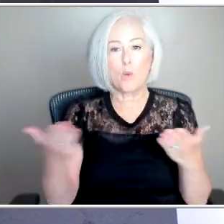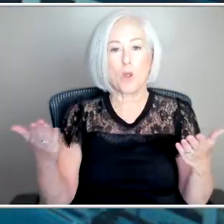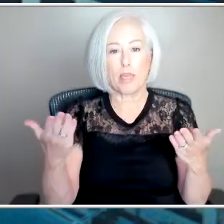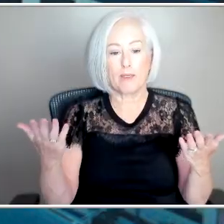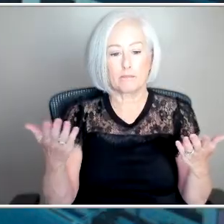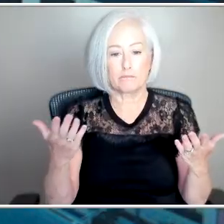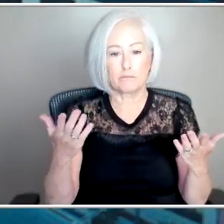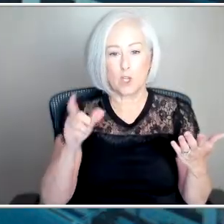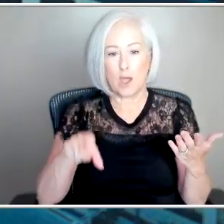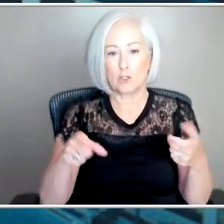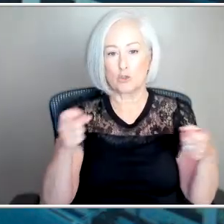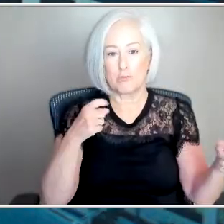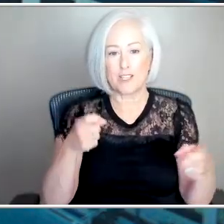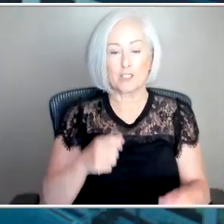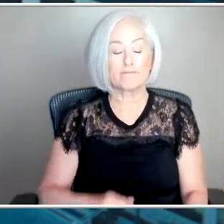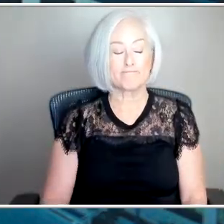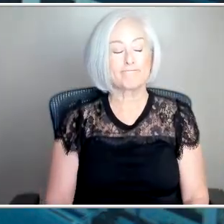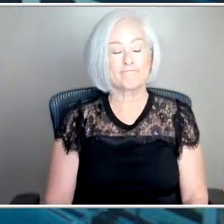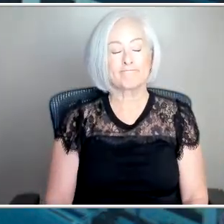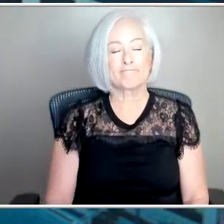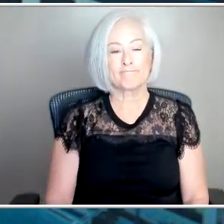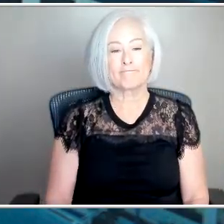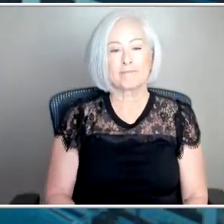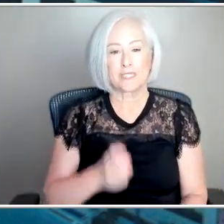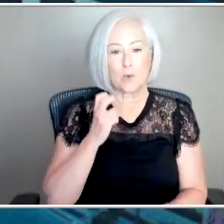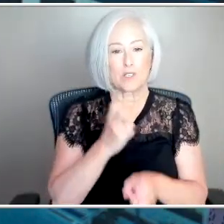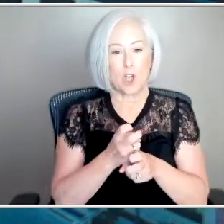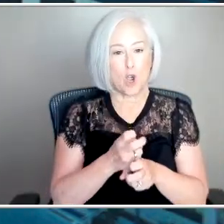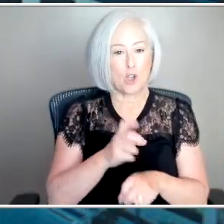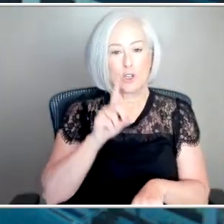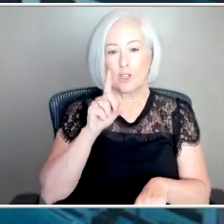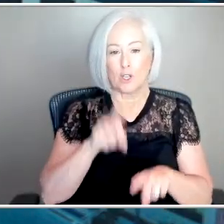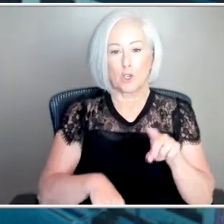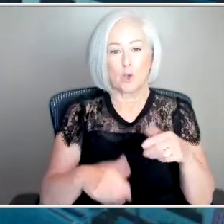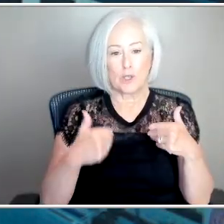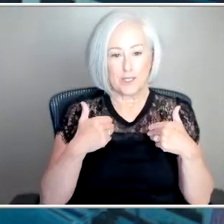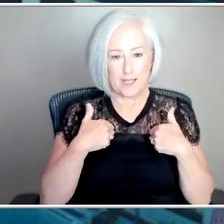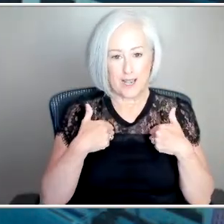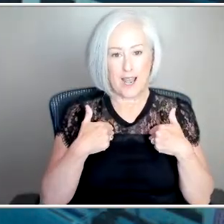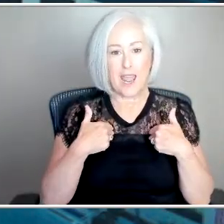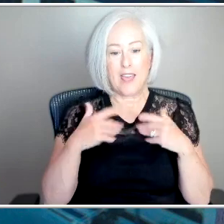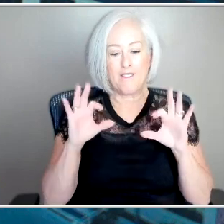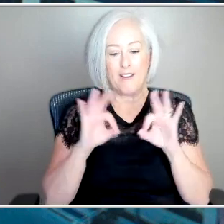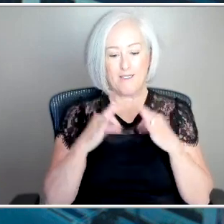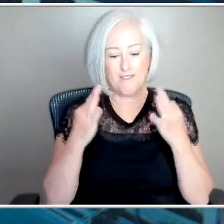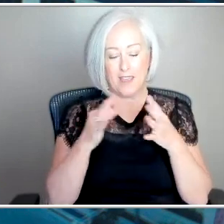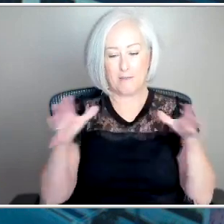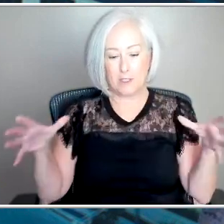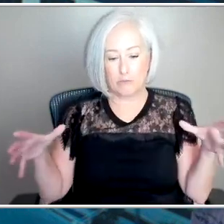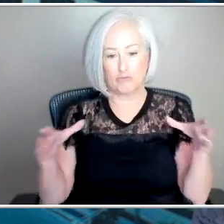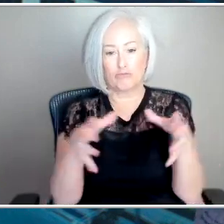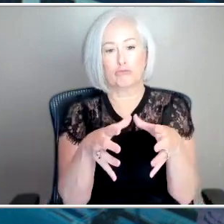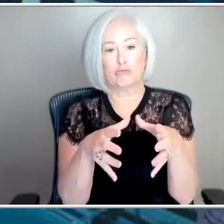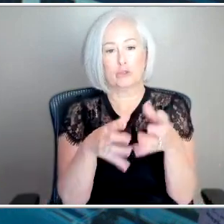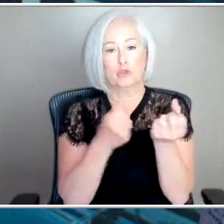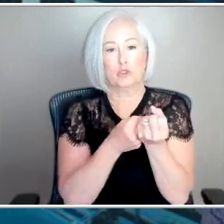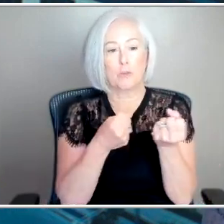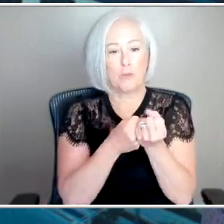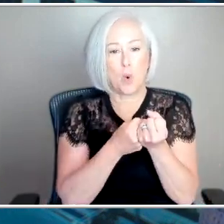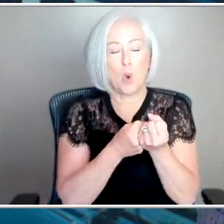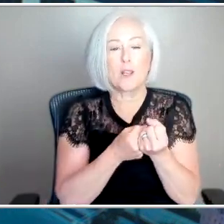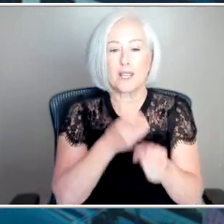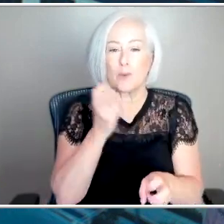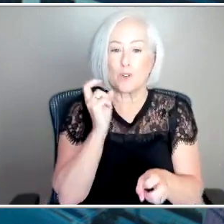was difficult because I have a large family, and when someone's sick, everybody's there. So it was hard because Adrian's very loved also,